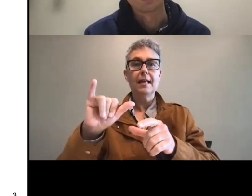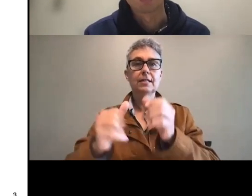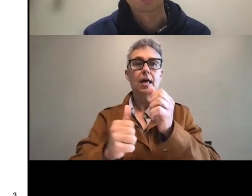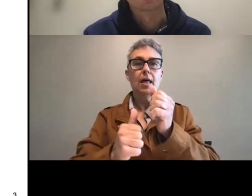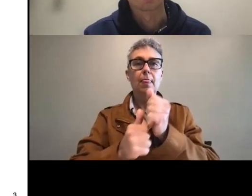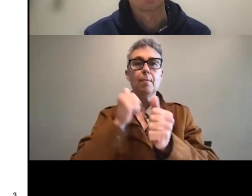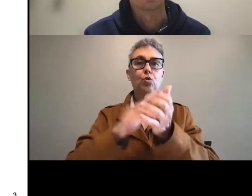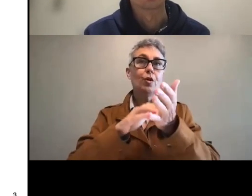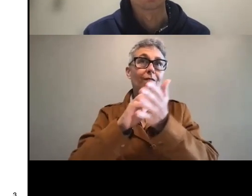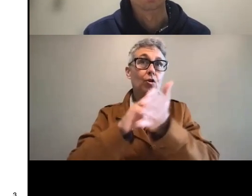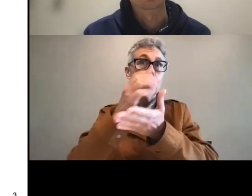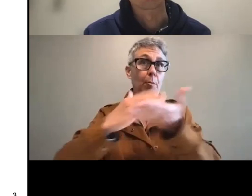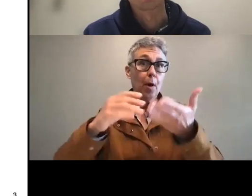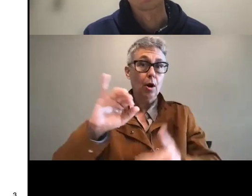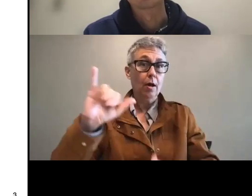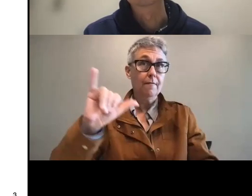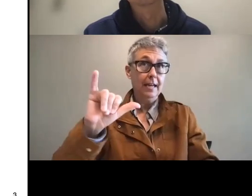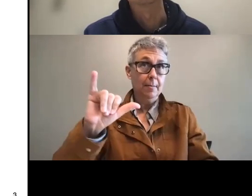of the antibody, and it